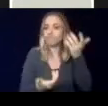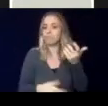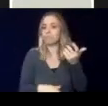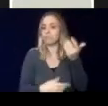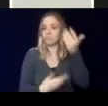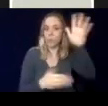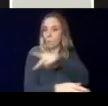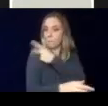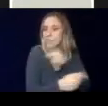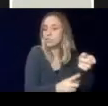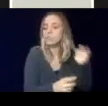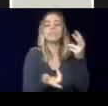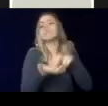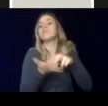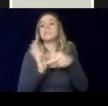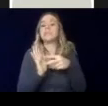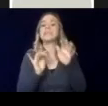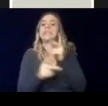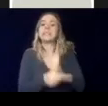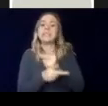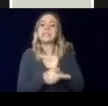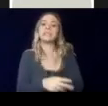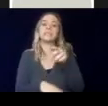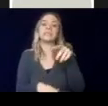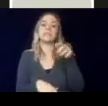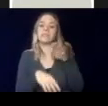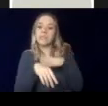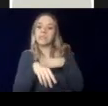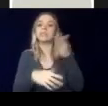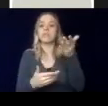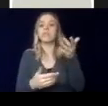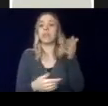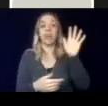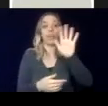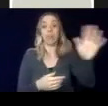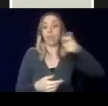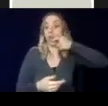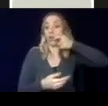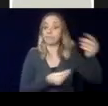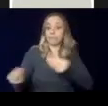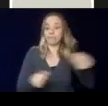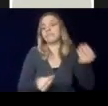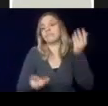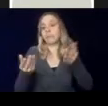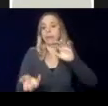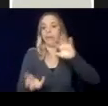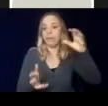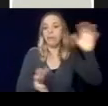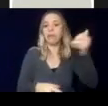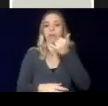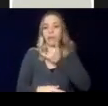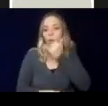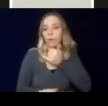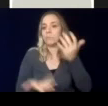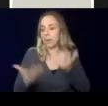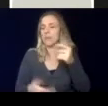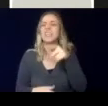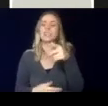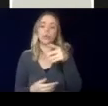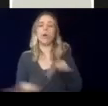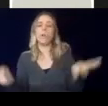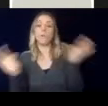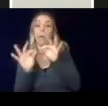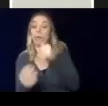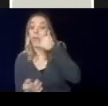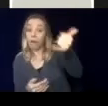for possible errors as they type out messages. So you may want to just do some follow-up summary or even like a teach